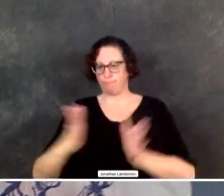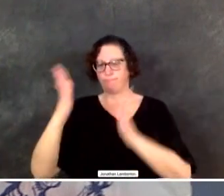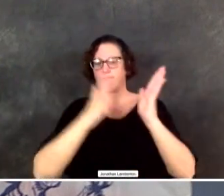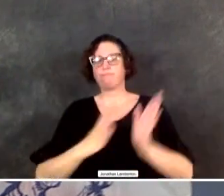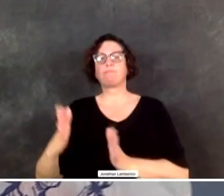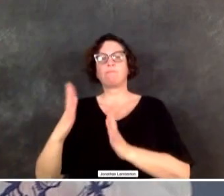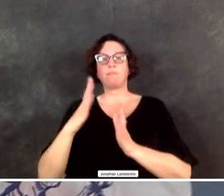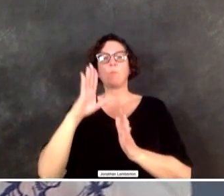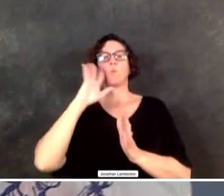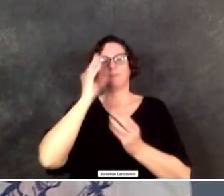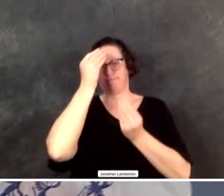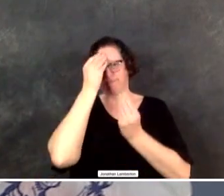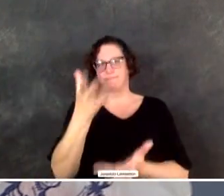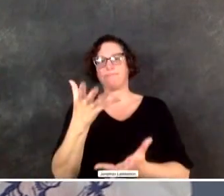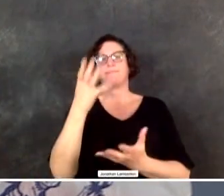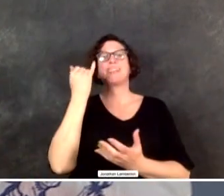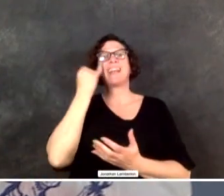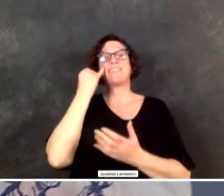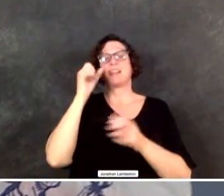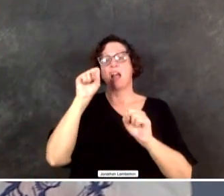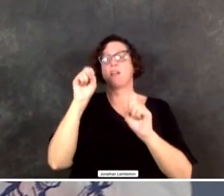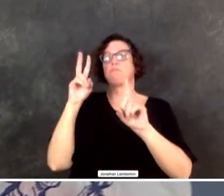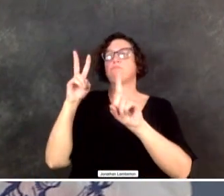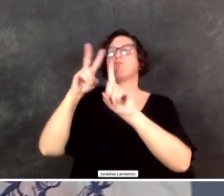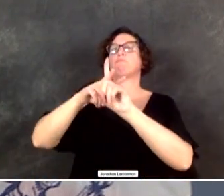here, and we'll give you an answer next week.